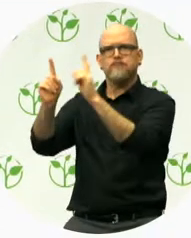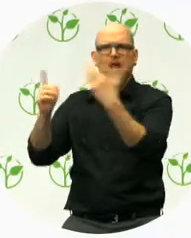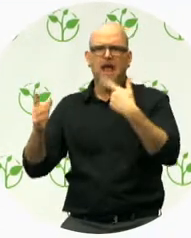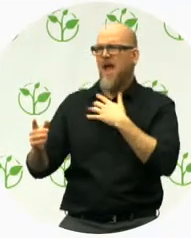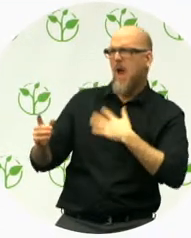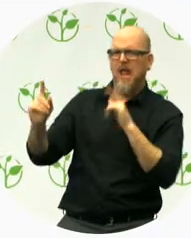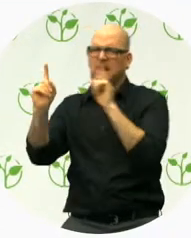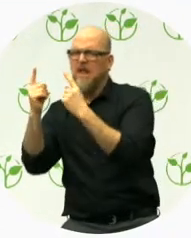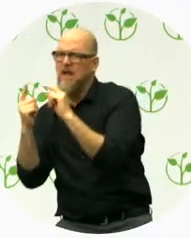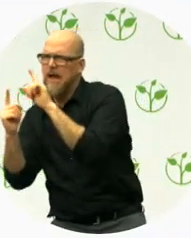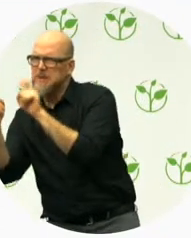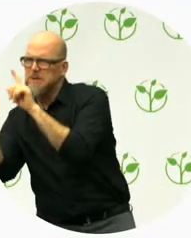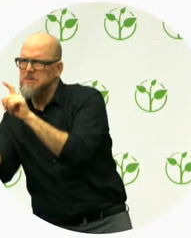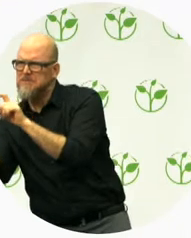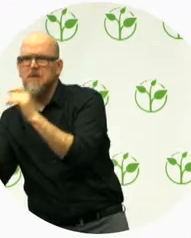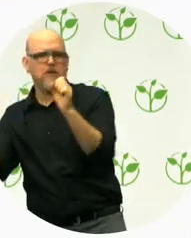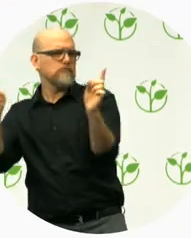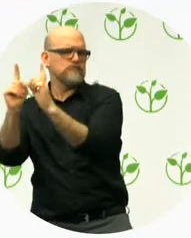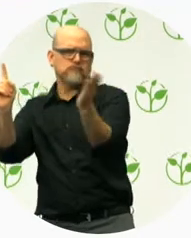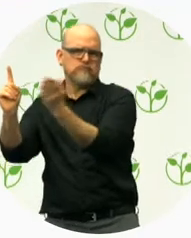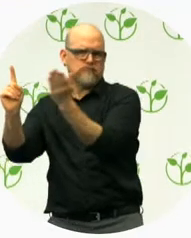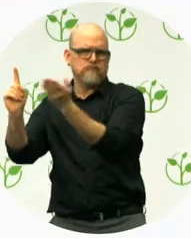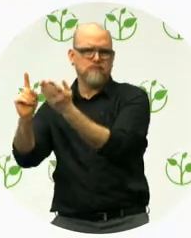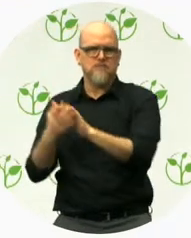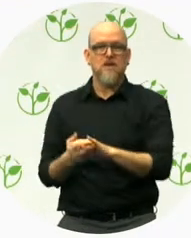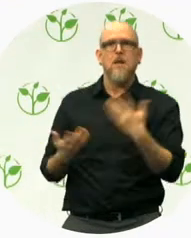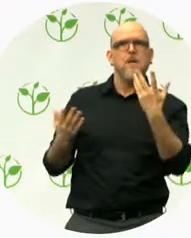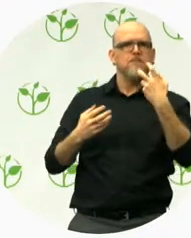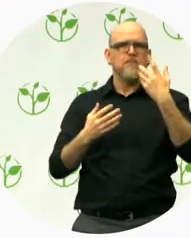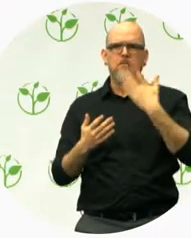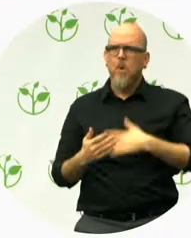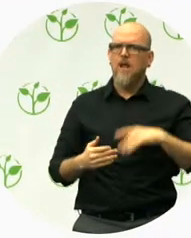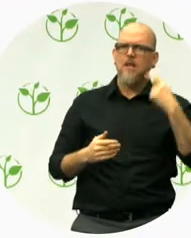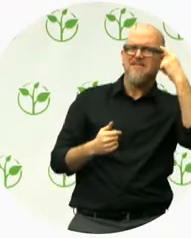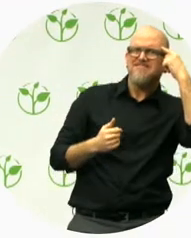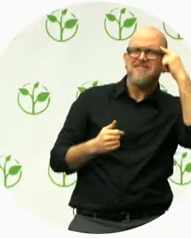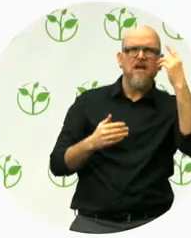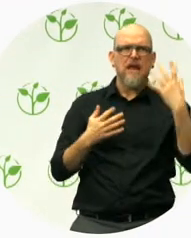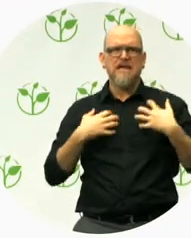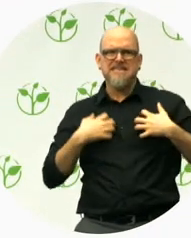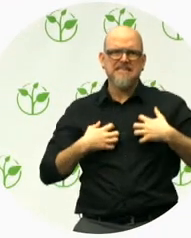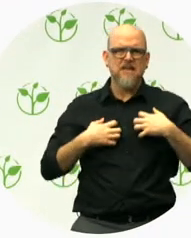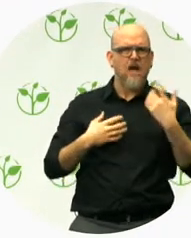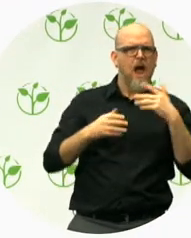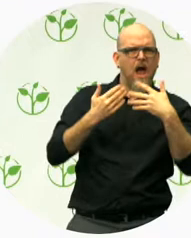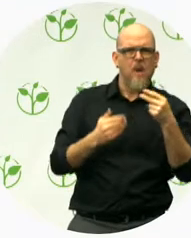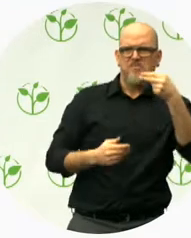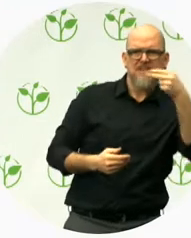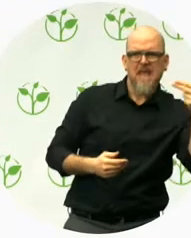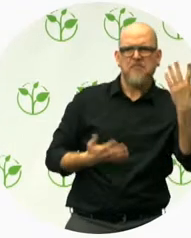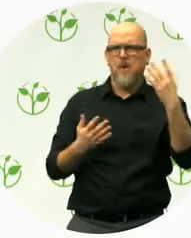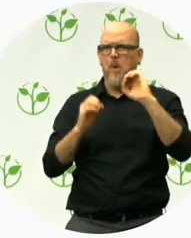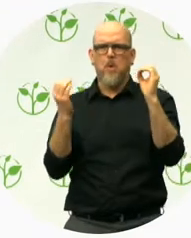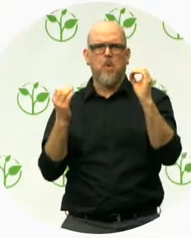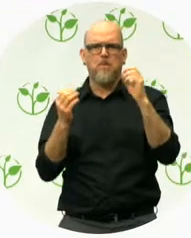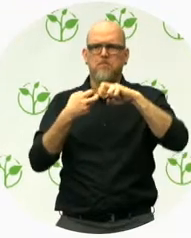years. I myself am registered blind, so will you please come up and tap me on the shoulder or say your name because I won't see you.